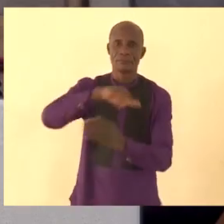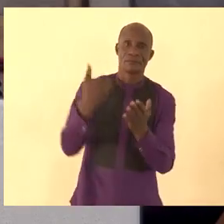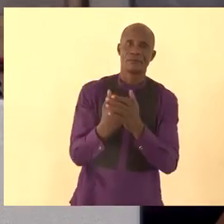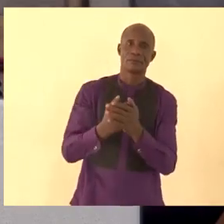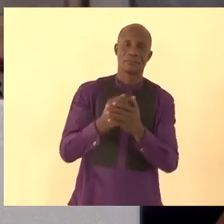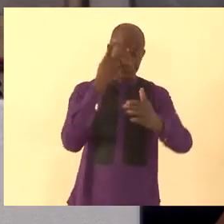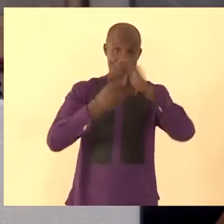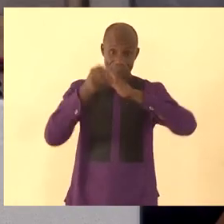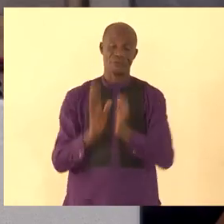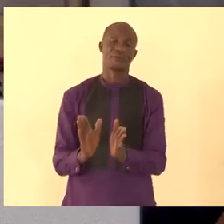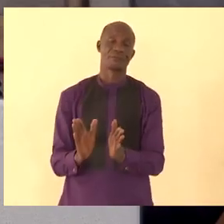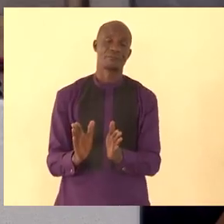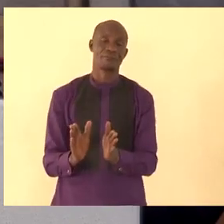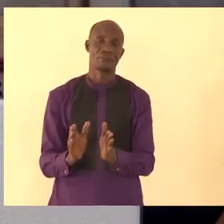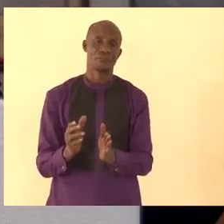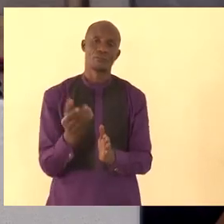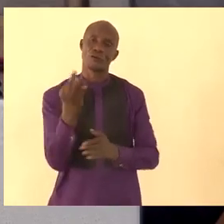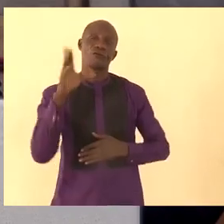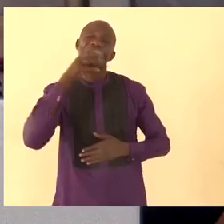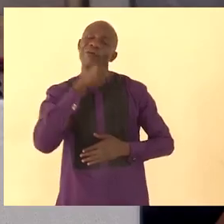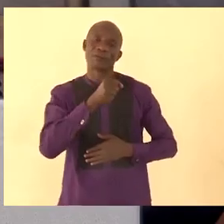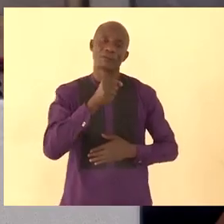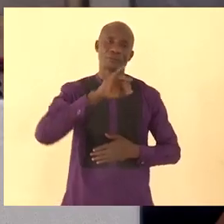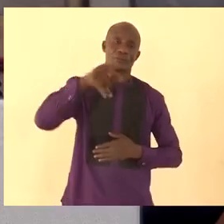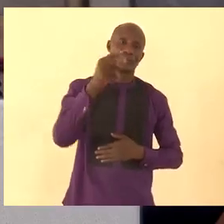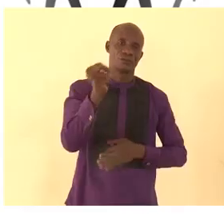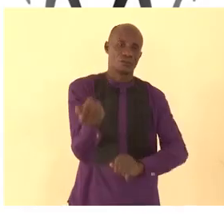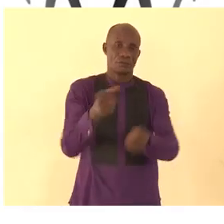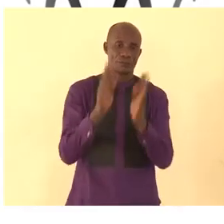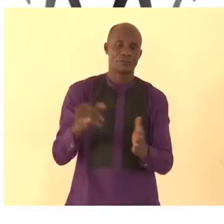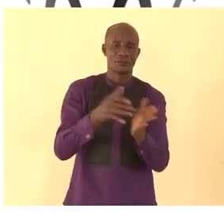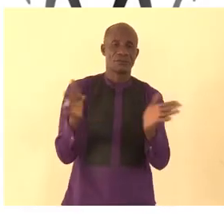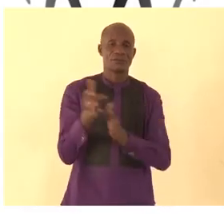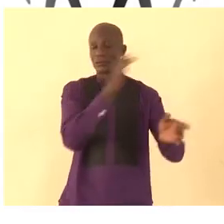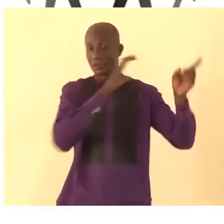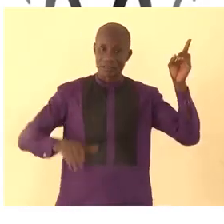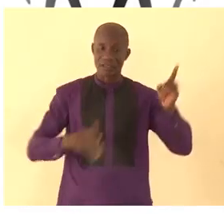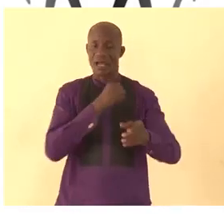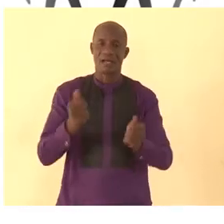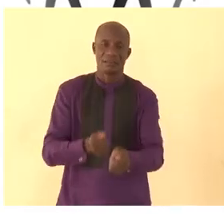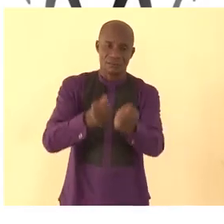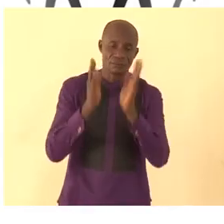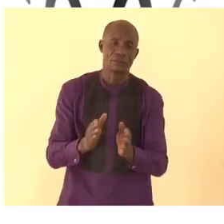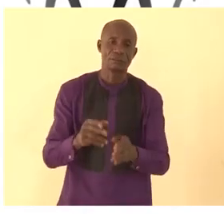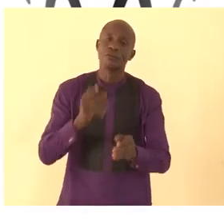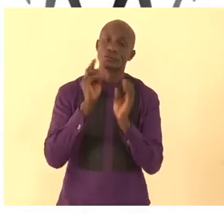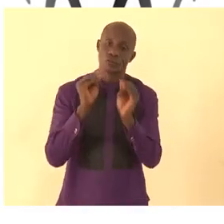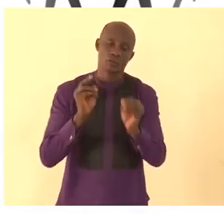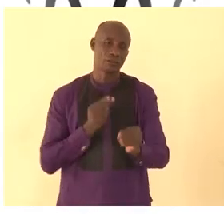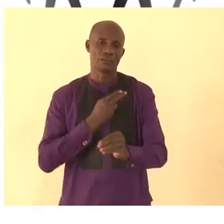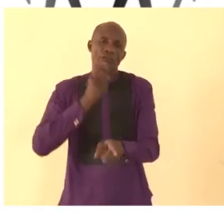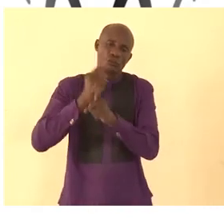All the prophets of old, John the Baptist, Jesus Christ, and his apostles have taught us that authentic